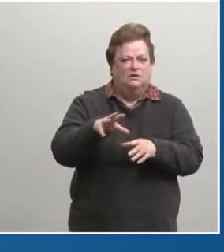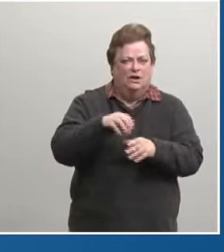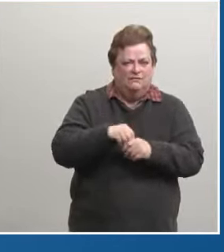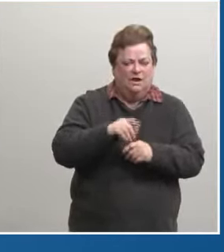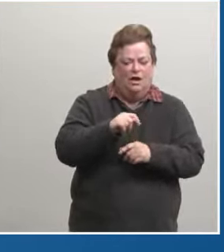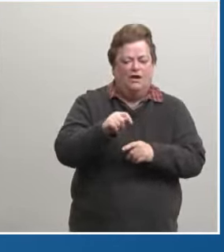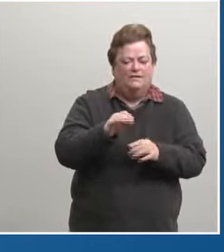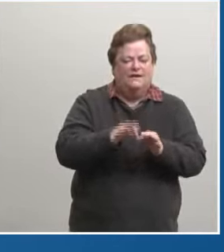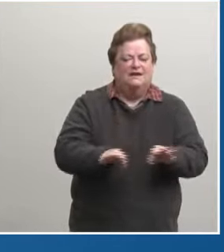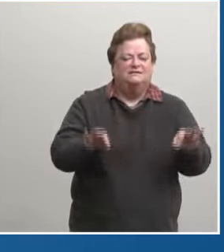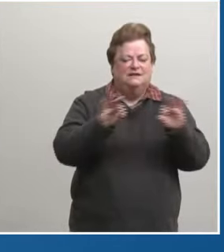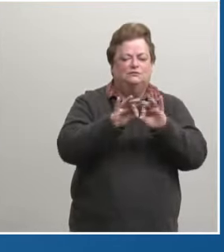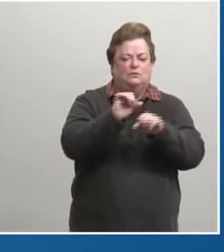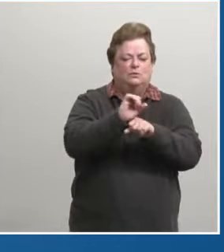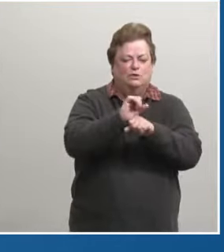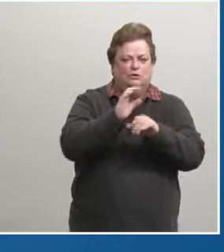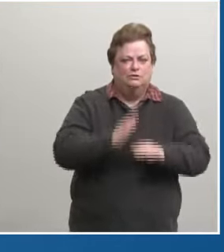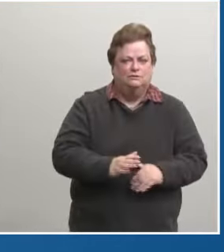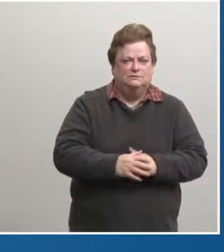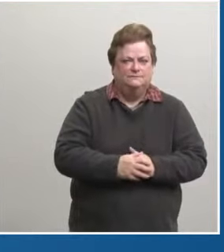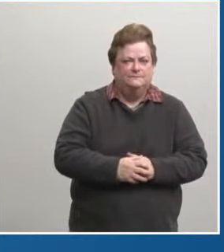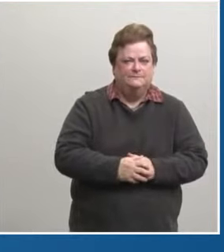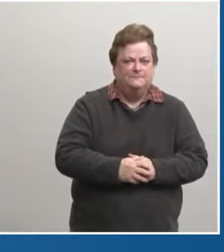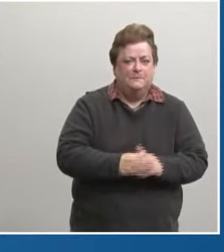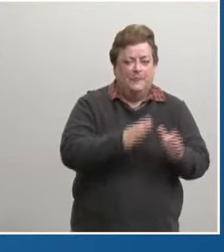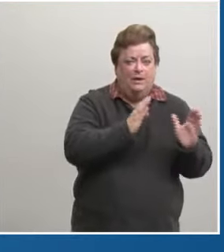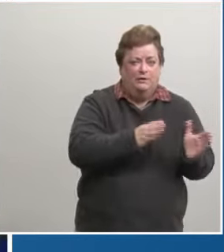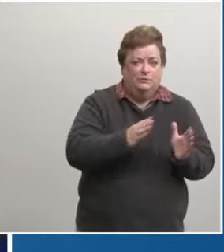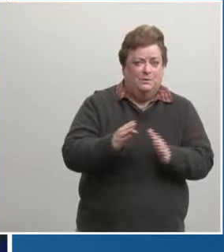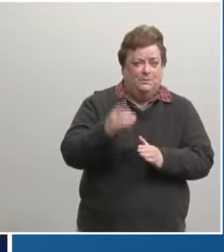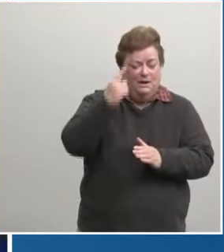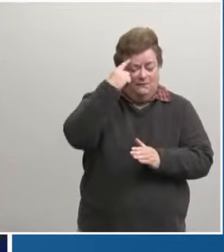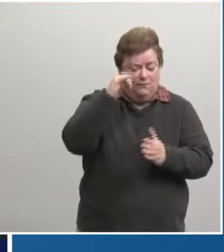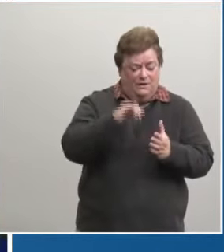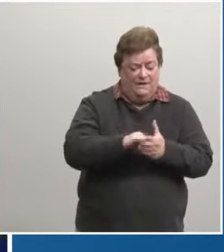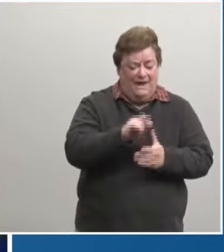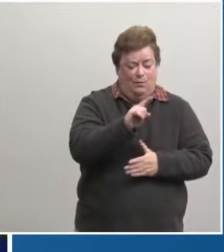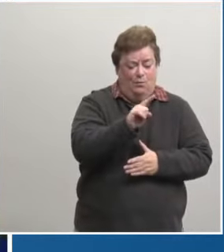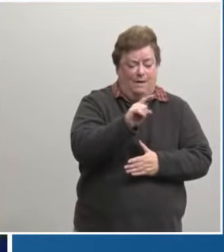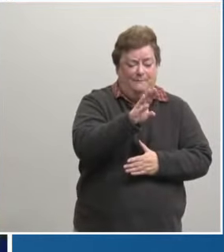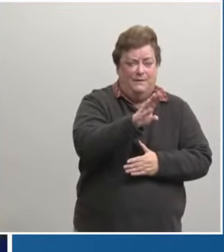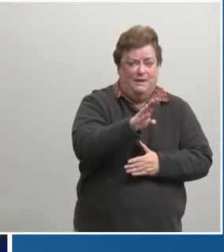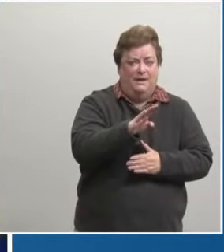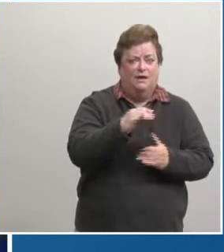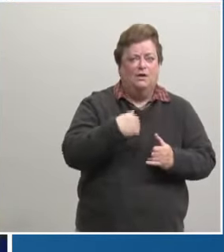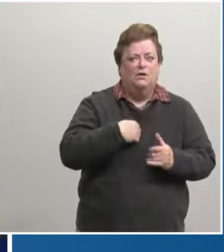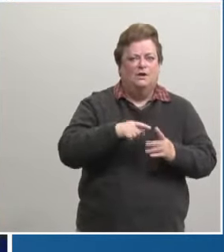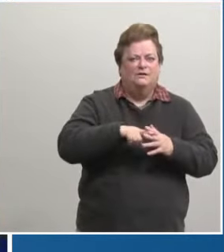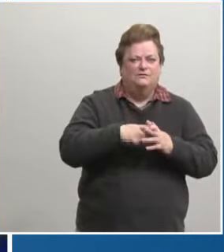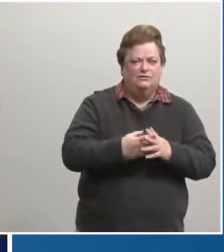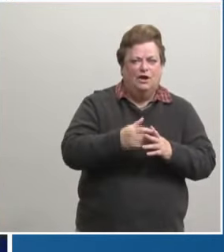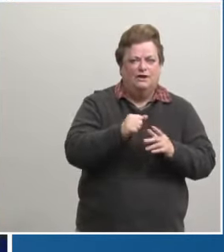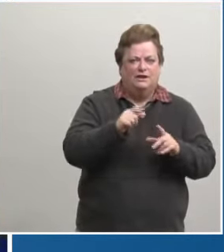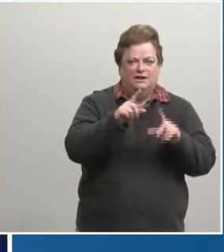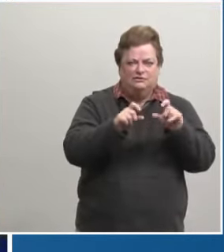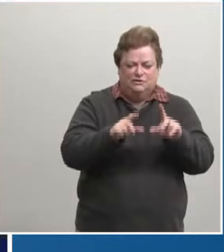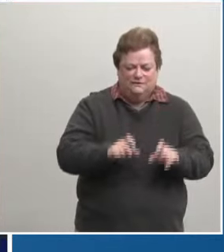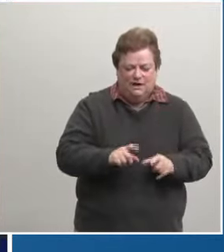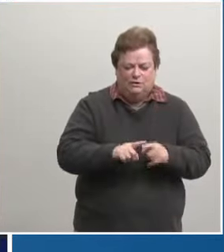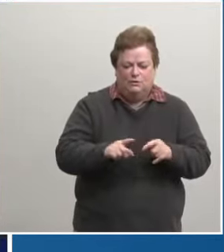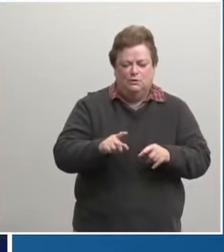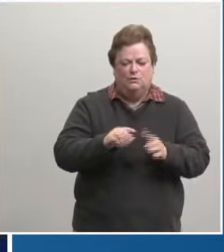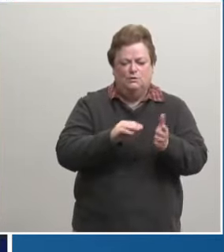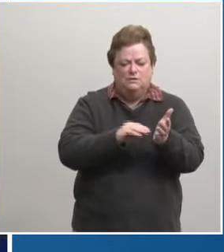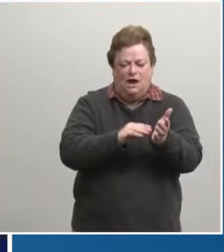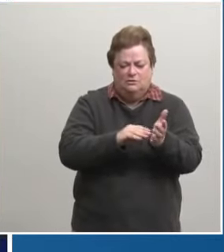there are essential workers. To prepare for the expanded phase, we recently launched a survey to physician offices